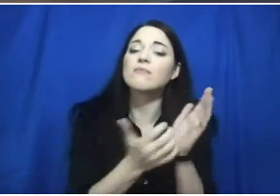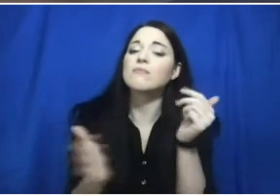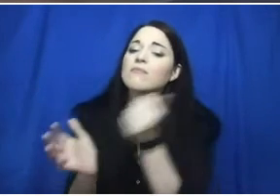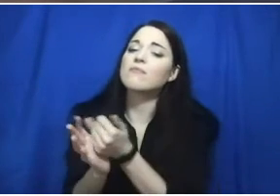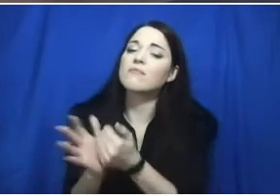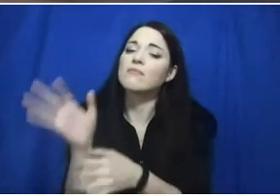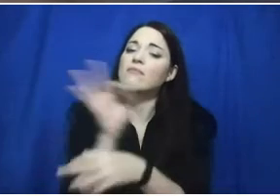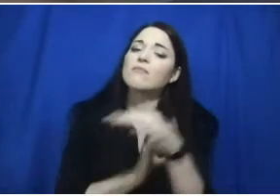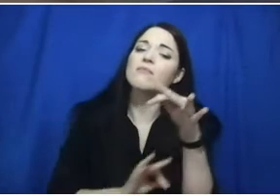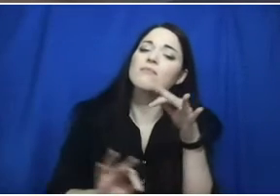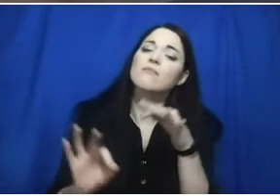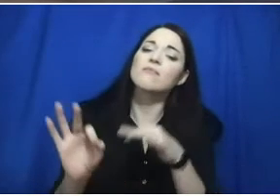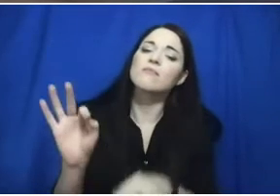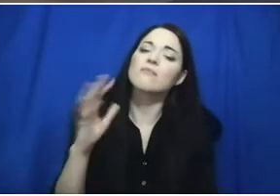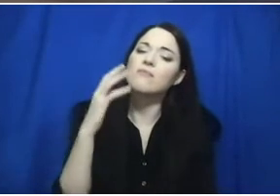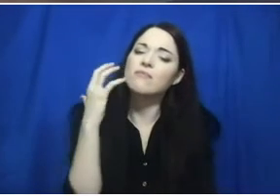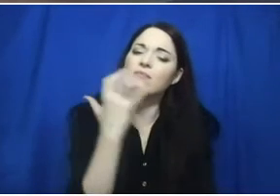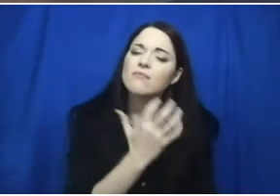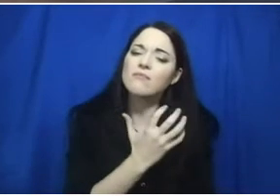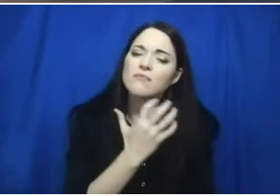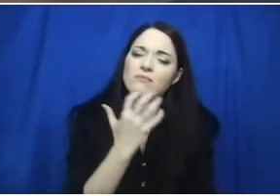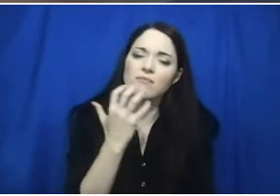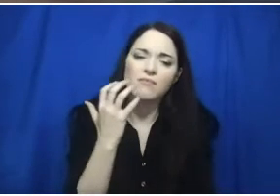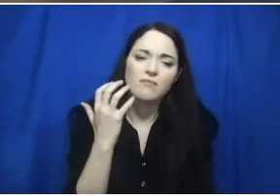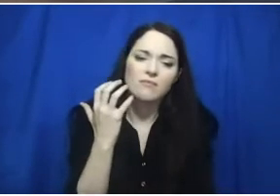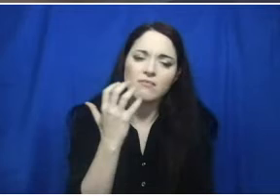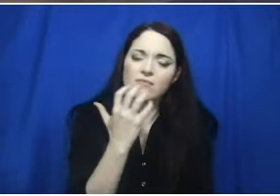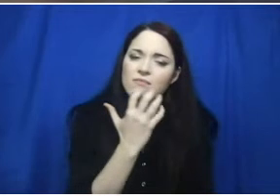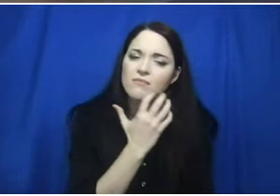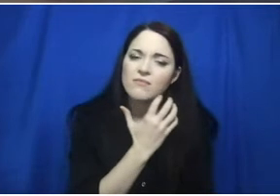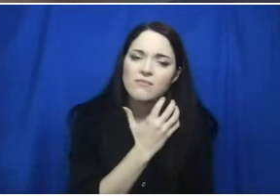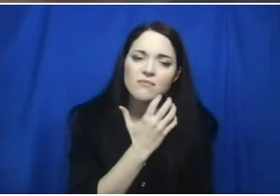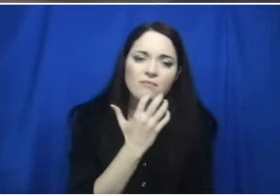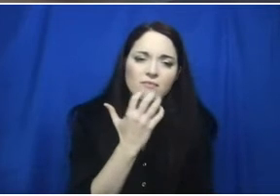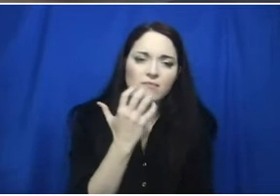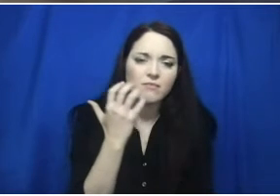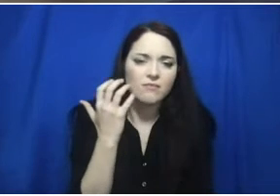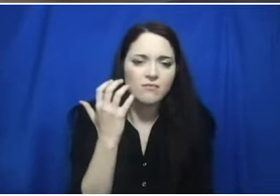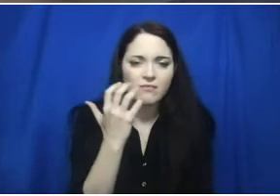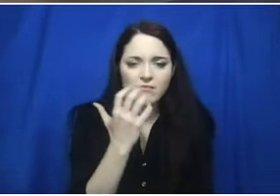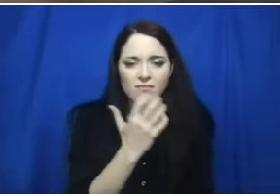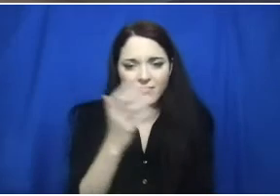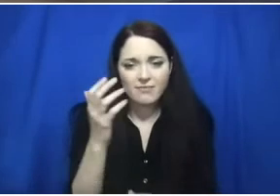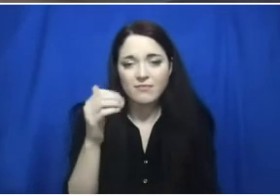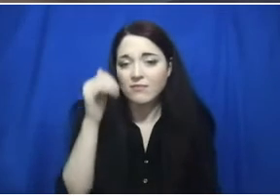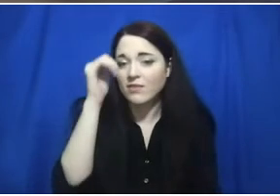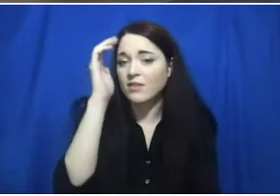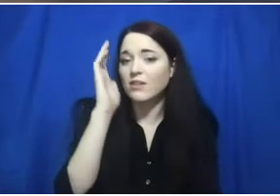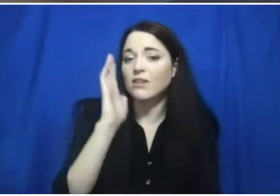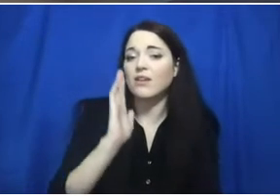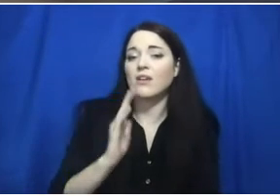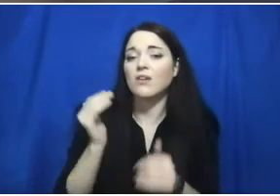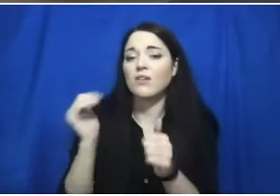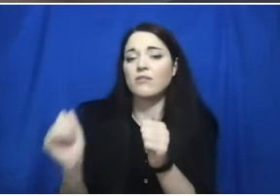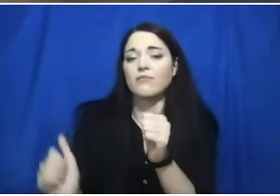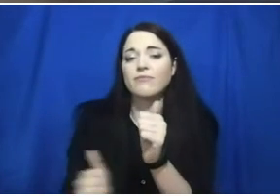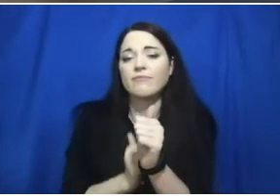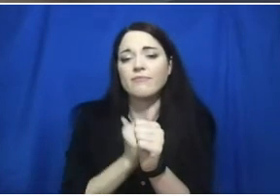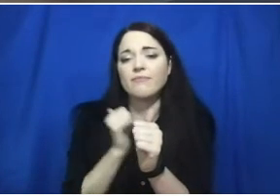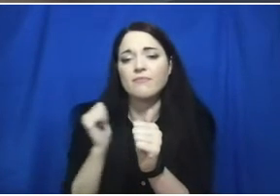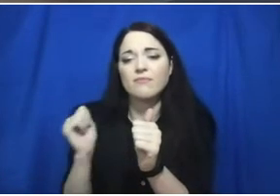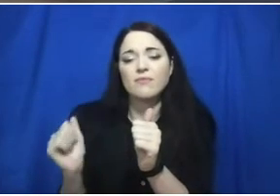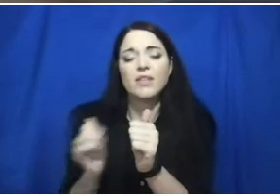pain. Leave to your God to order and